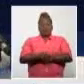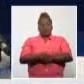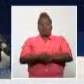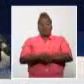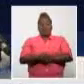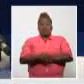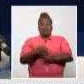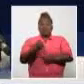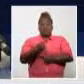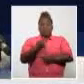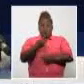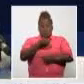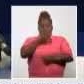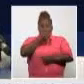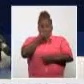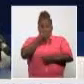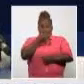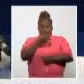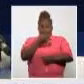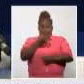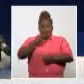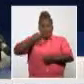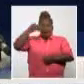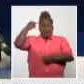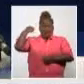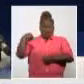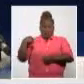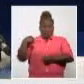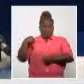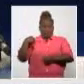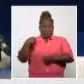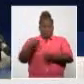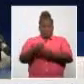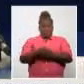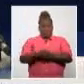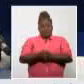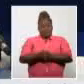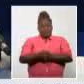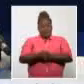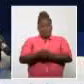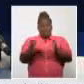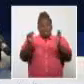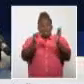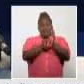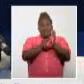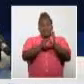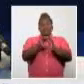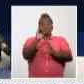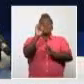We can add that as of yesterday, of the 1,703 confirmed cases,